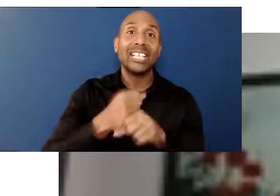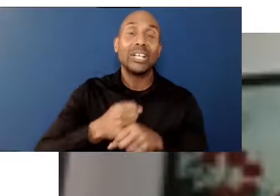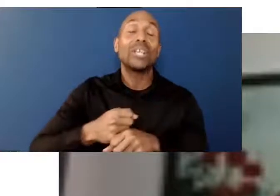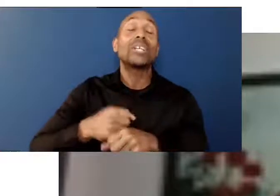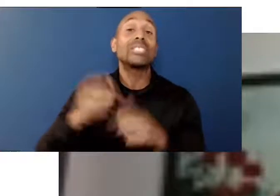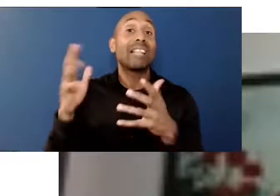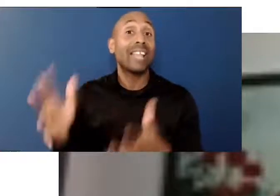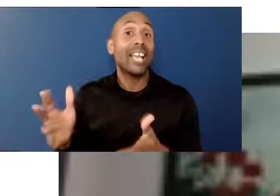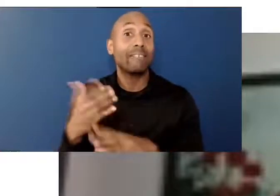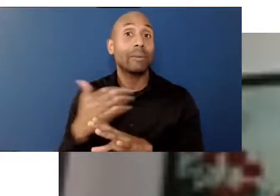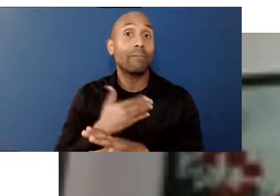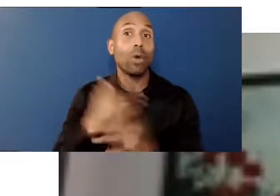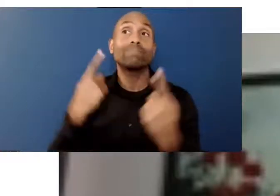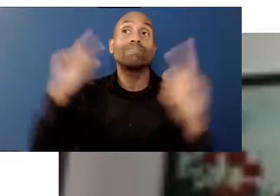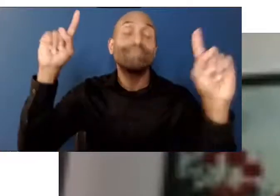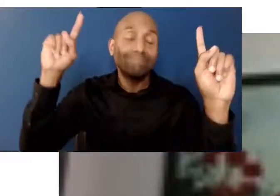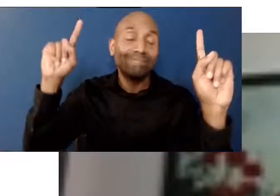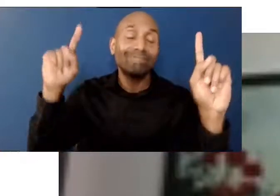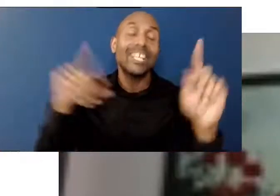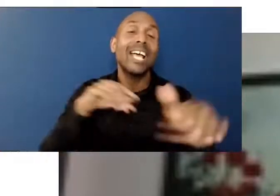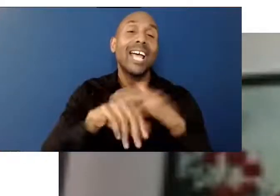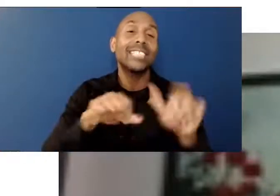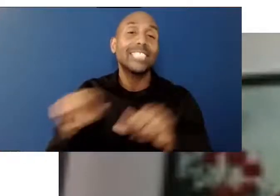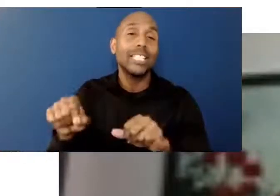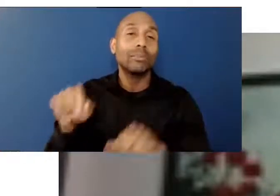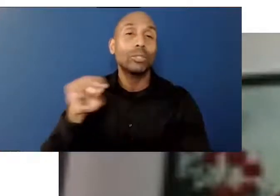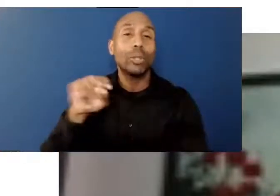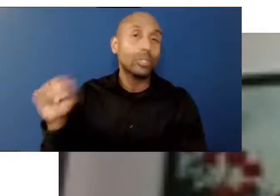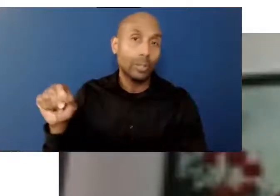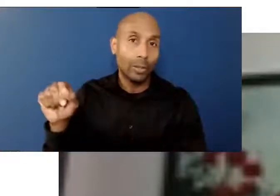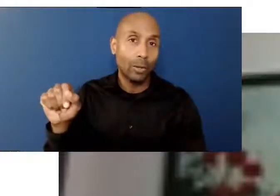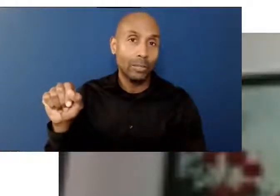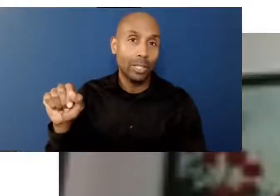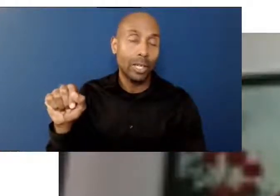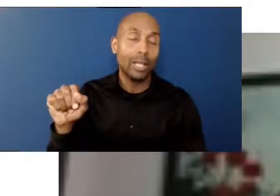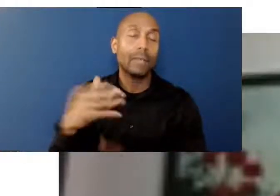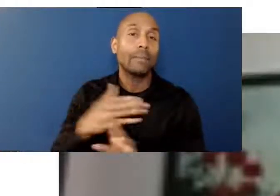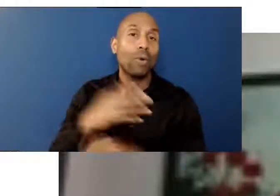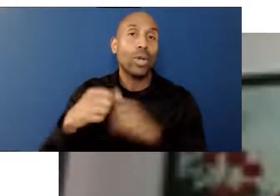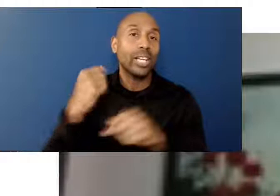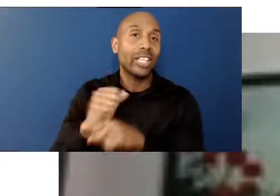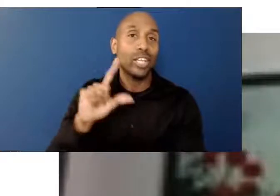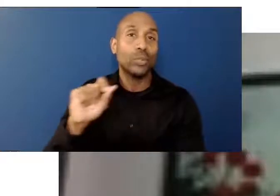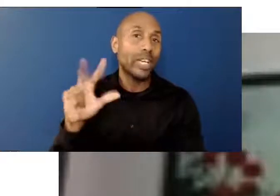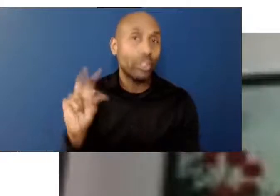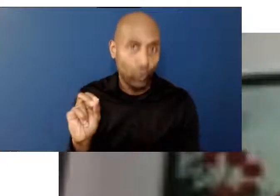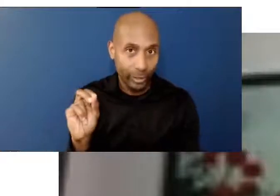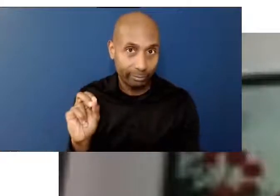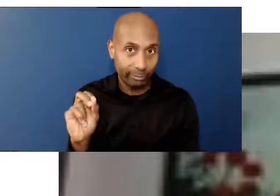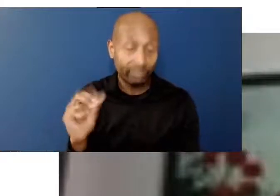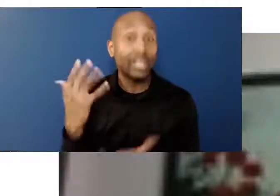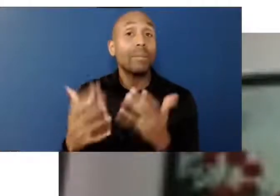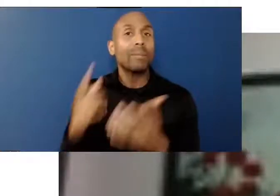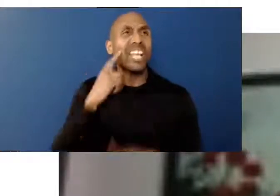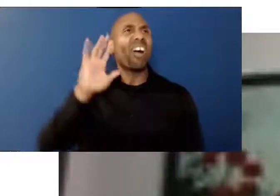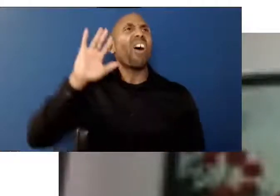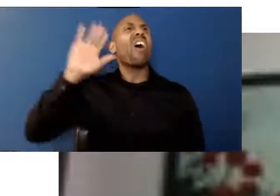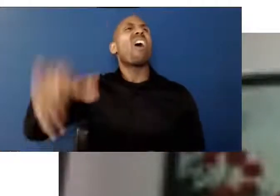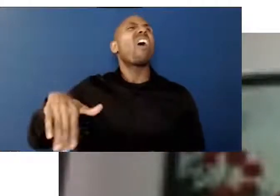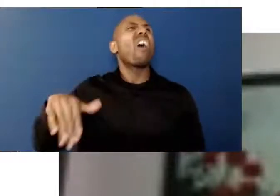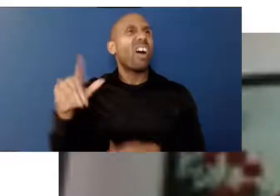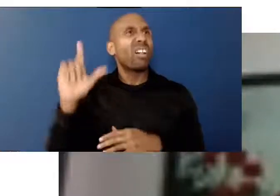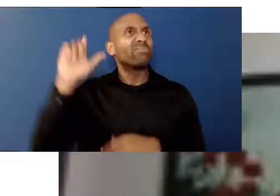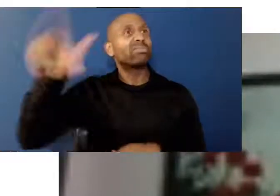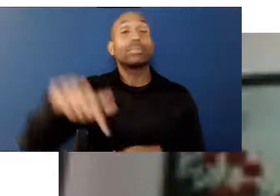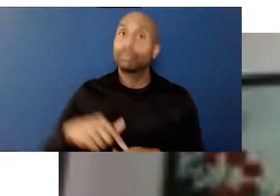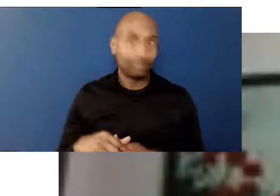2030. It may seem like a long time, but it really isn't. And because the work that we're doing with our partners is societal change,